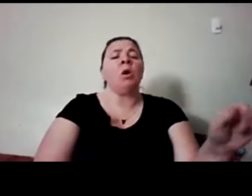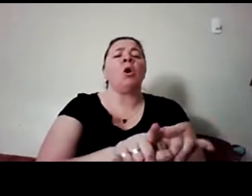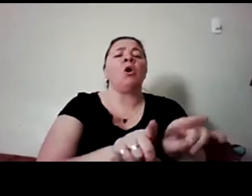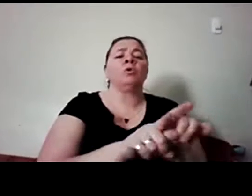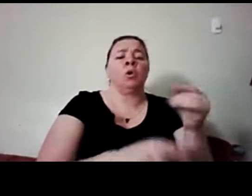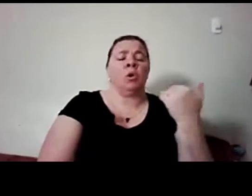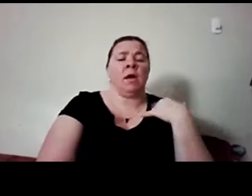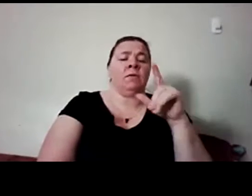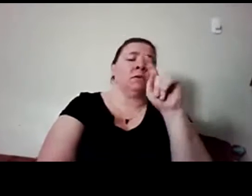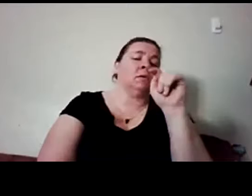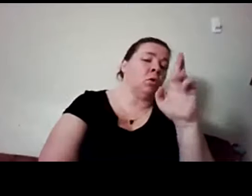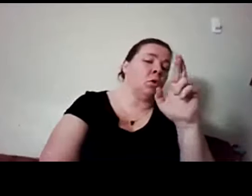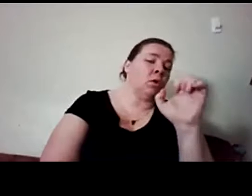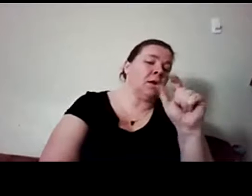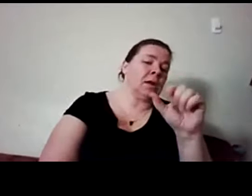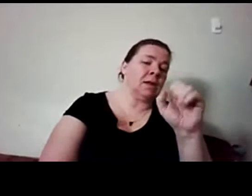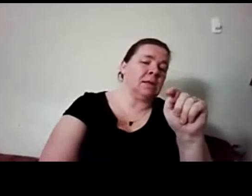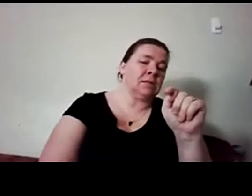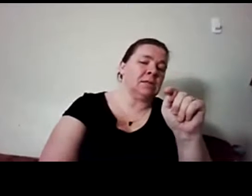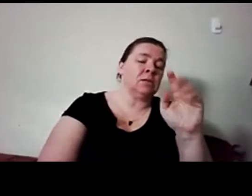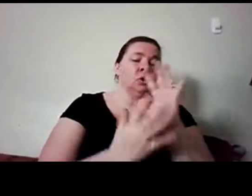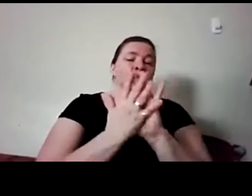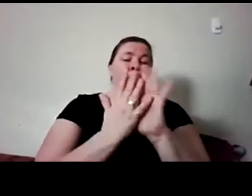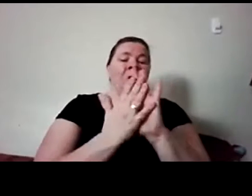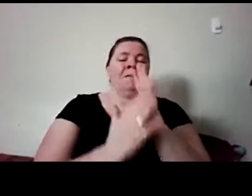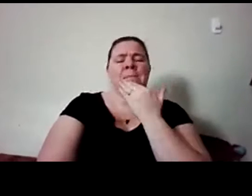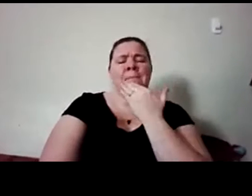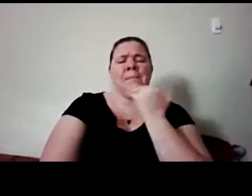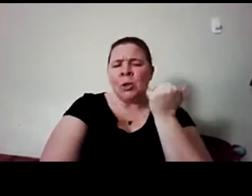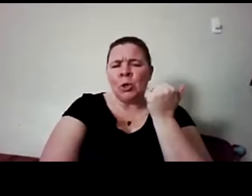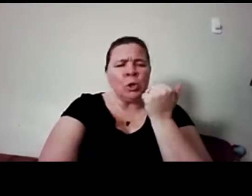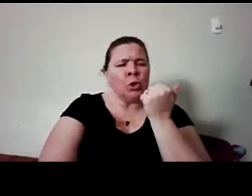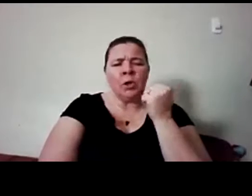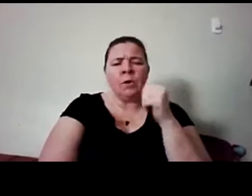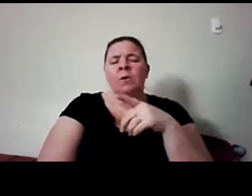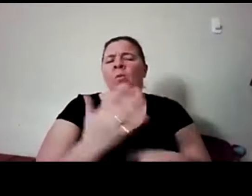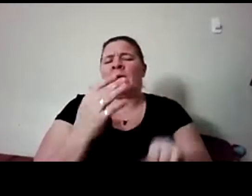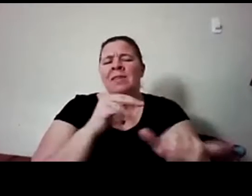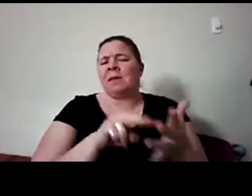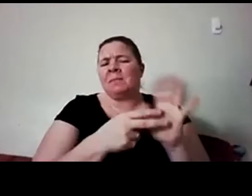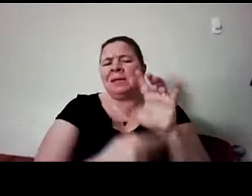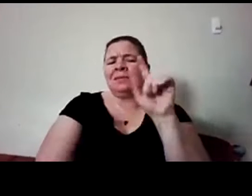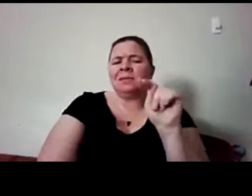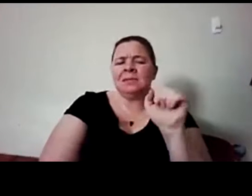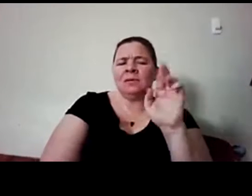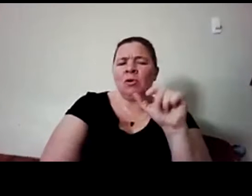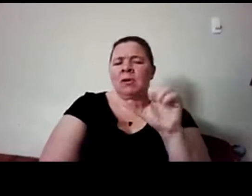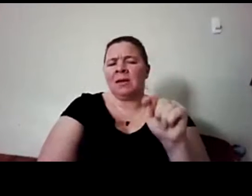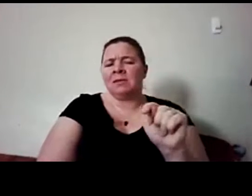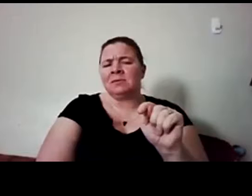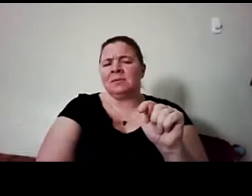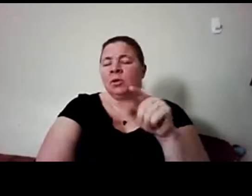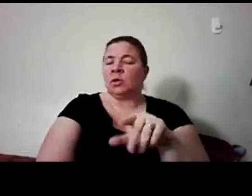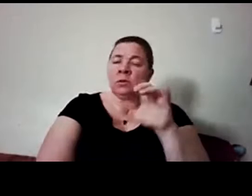called targeted traffic. That's even better. What is targeted traffic? You go online searching for a TV,